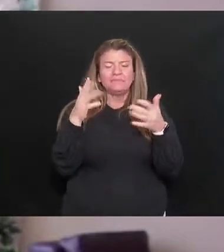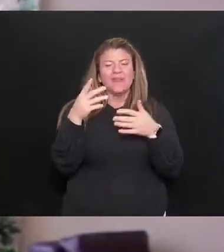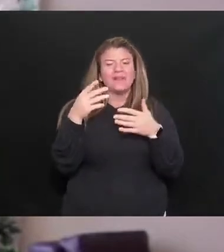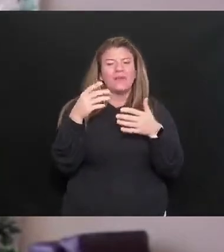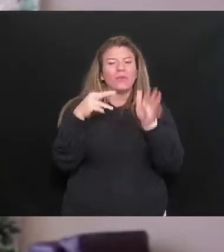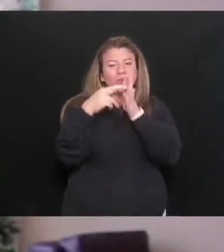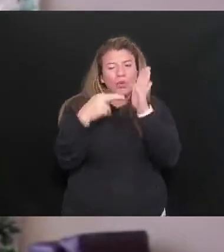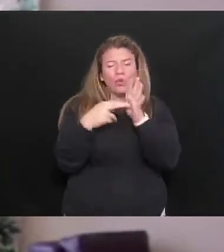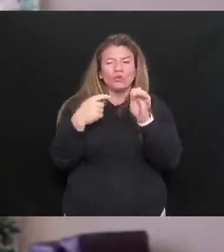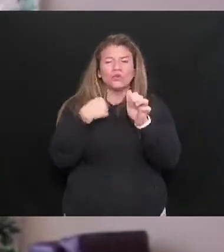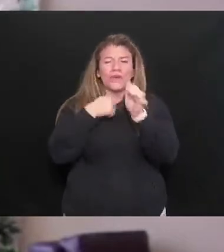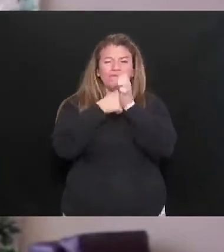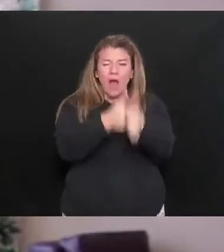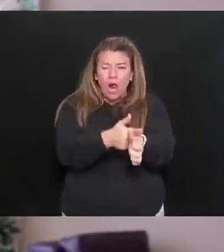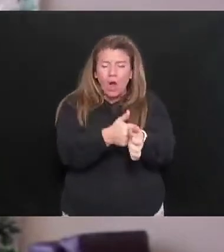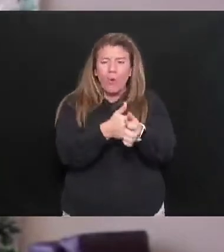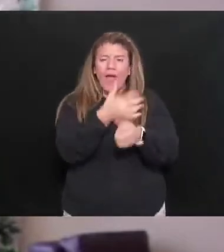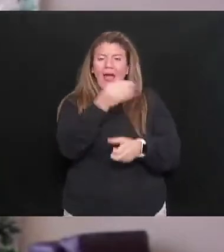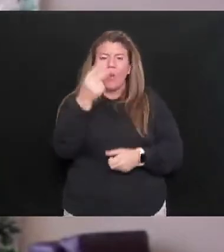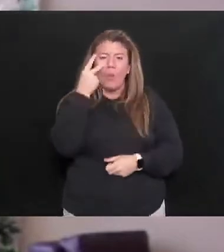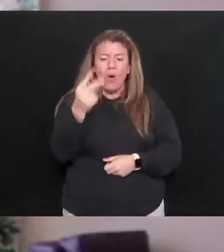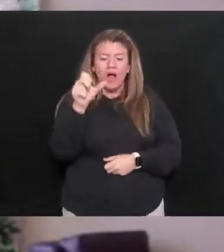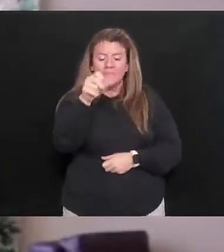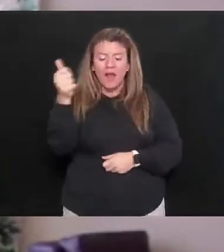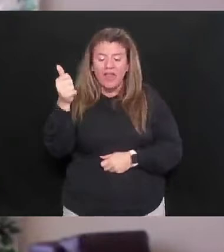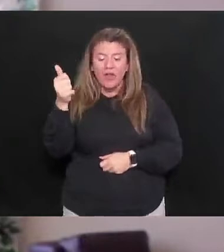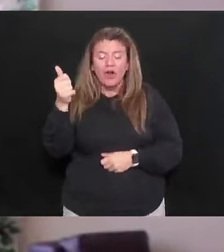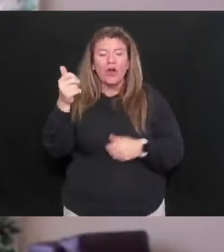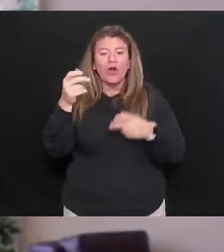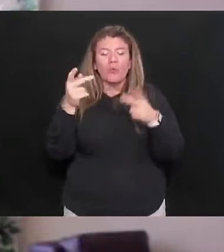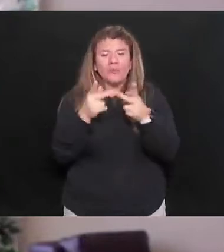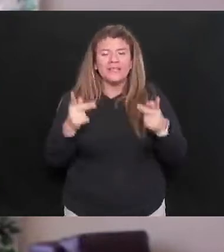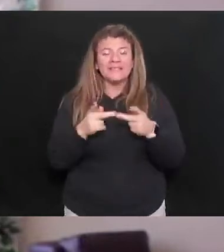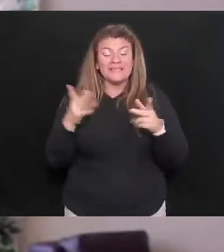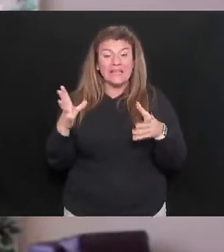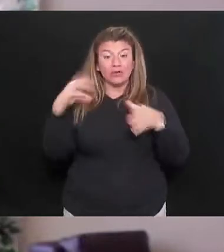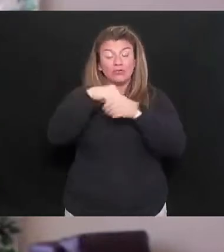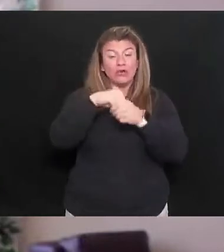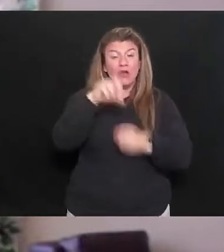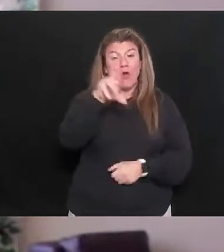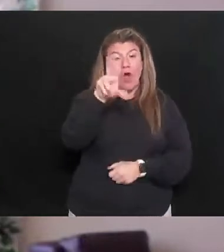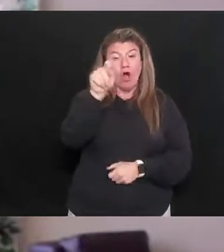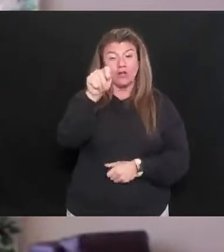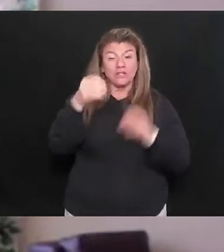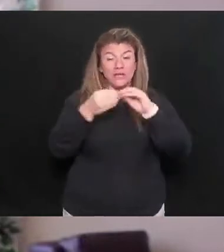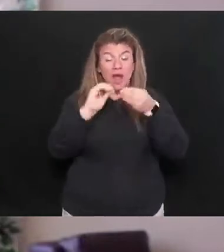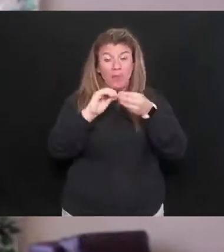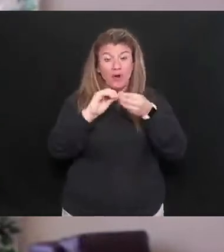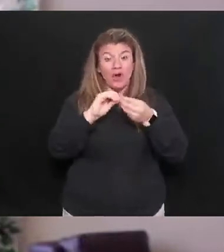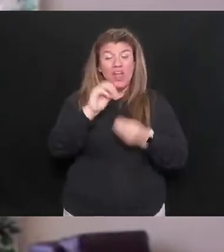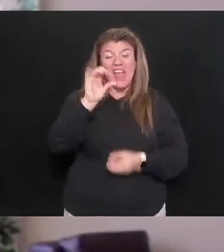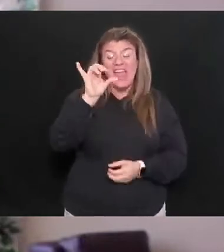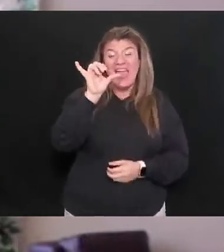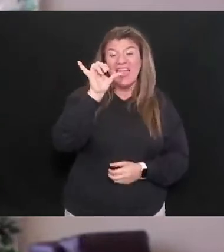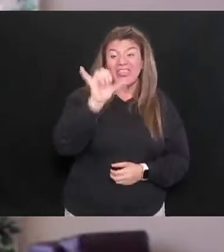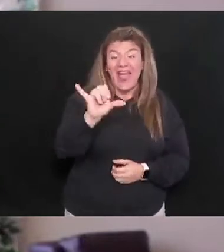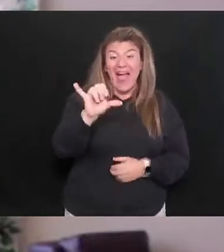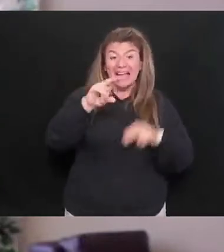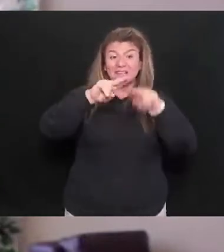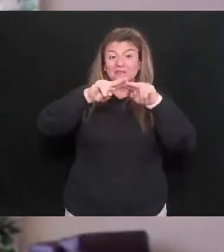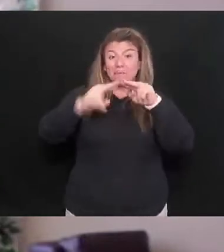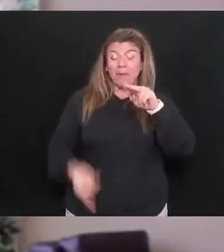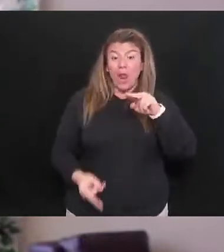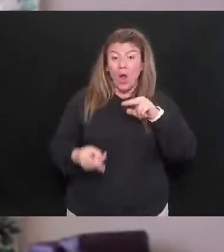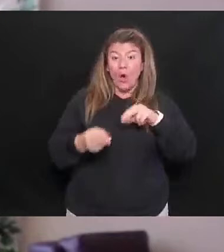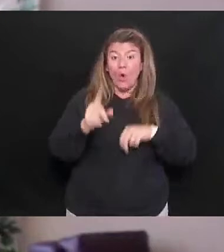follow closely, including the reproductive value, is dropped below 1 for the first